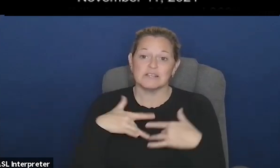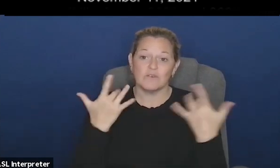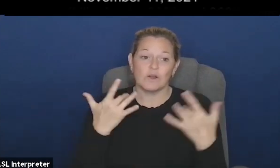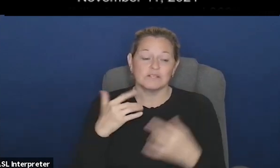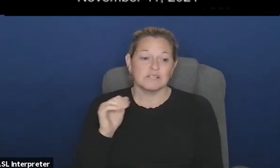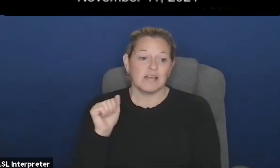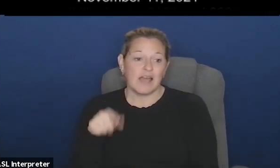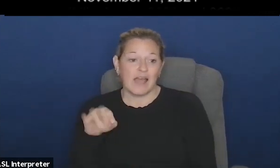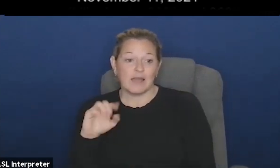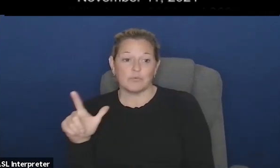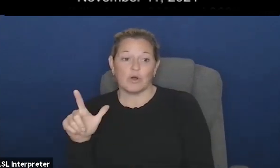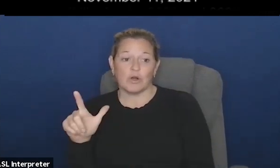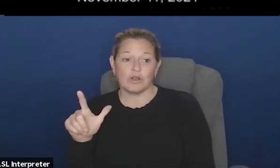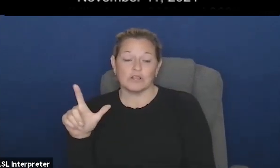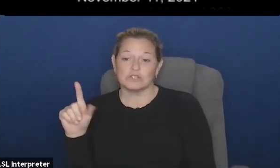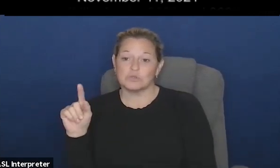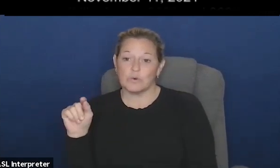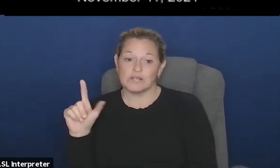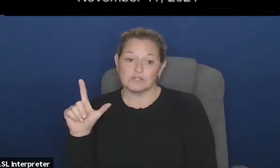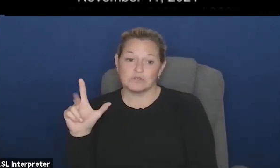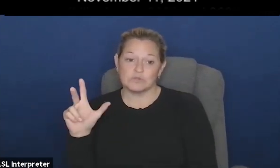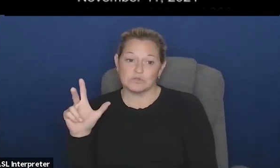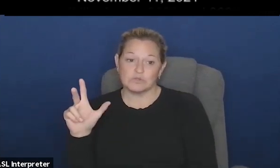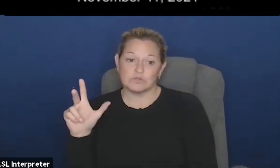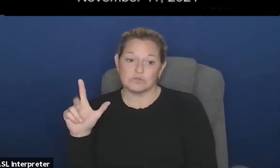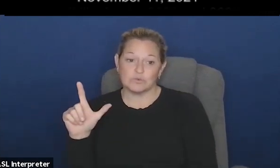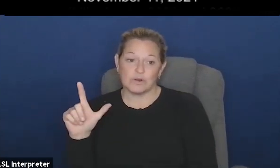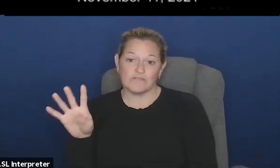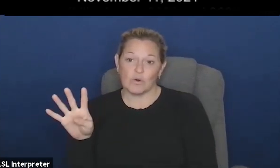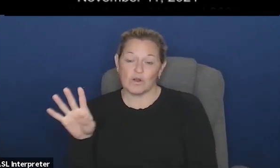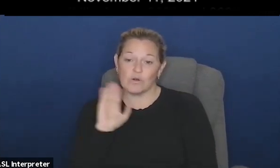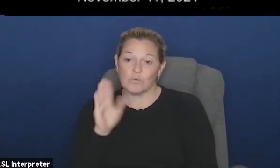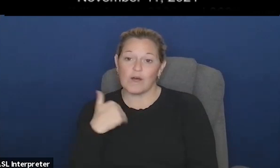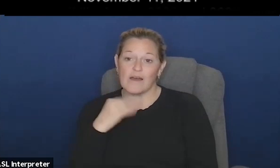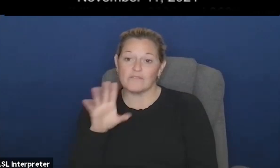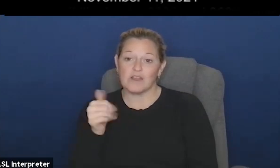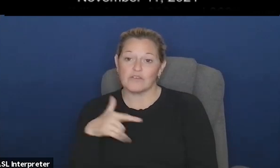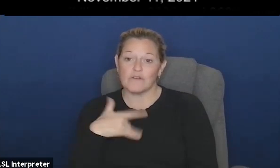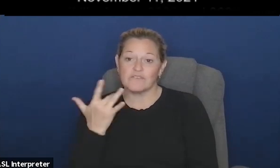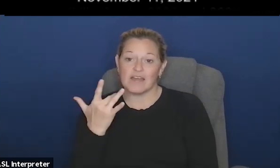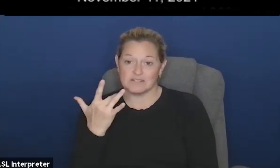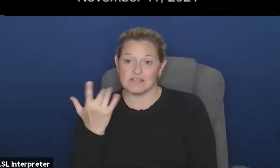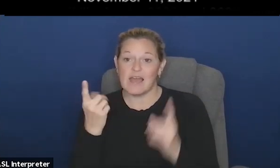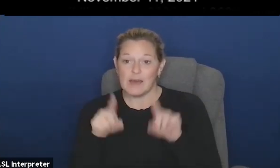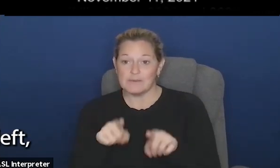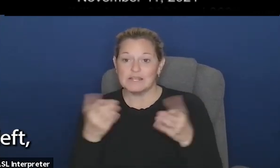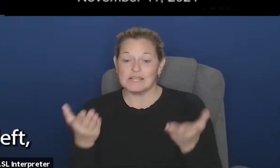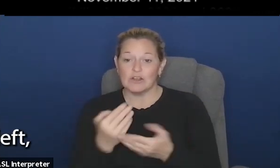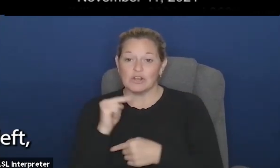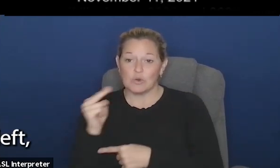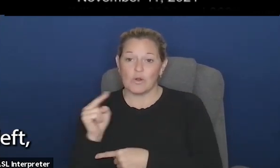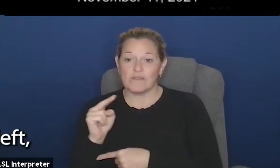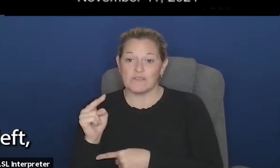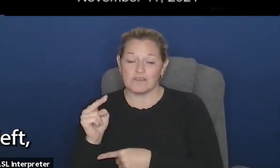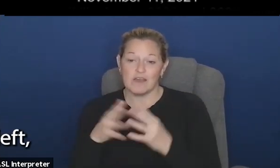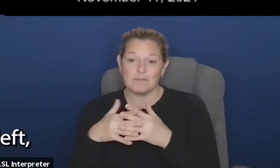another eclipse passing through North America. And I have a picture of the map of the eclipse. I'll talk about that in a second. And